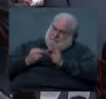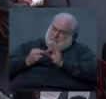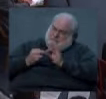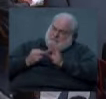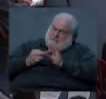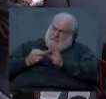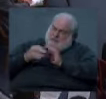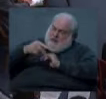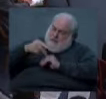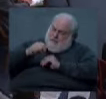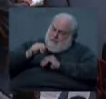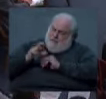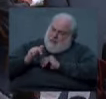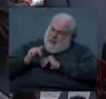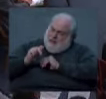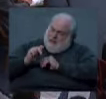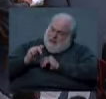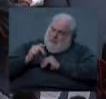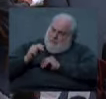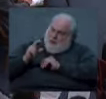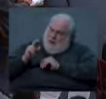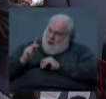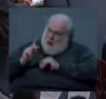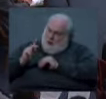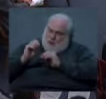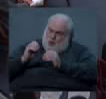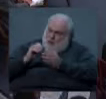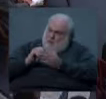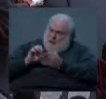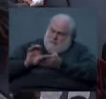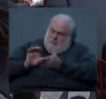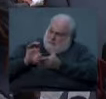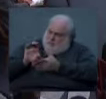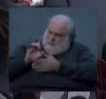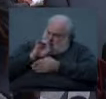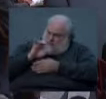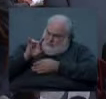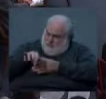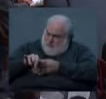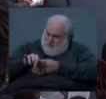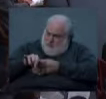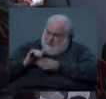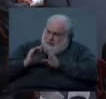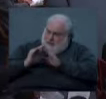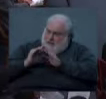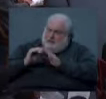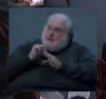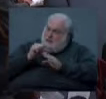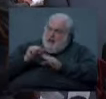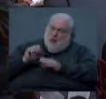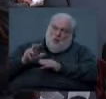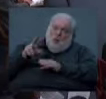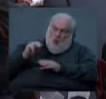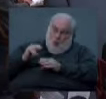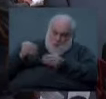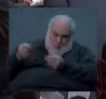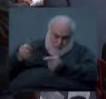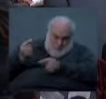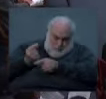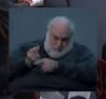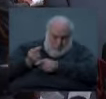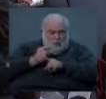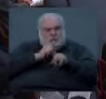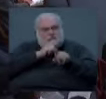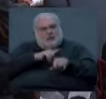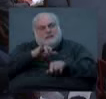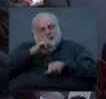where the pocket park issue is concerned, that no money had been allocated out of this for any of those, and the city does not own the property, correct? That is correct.